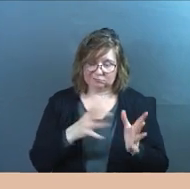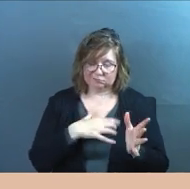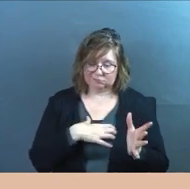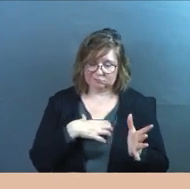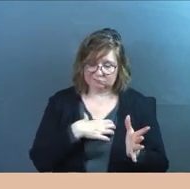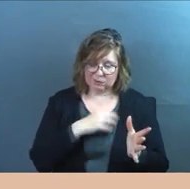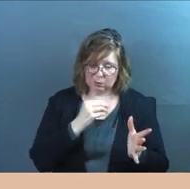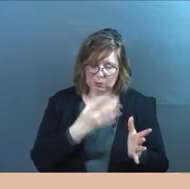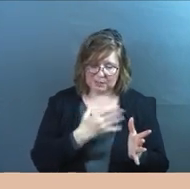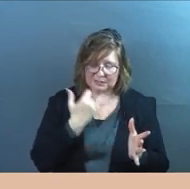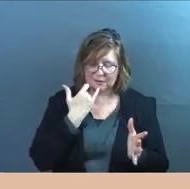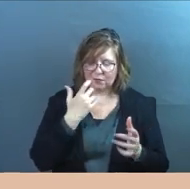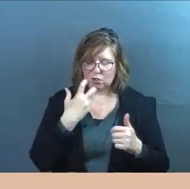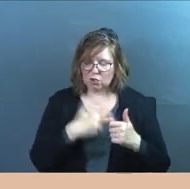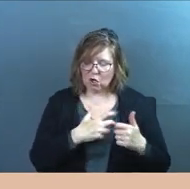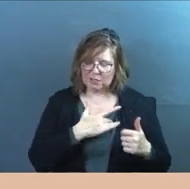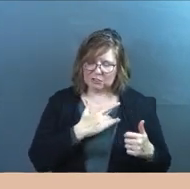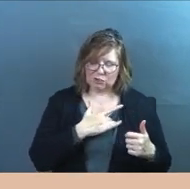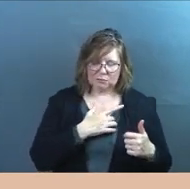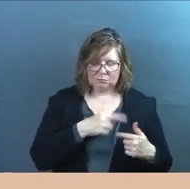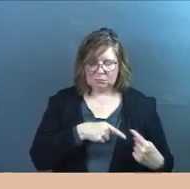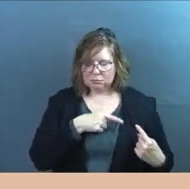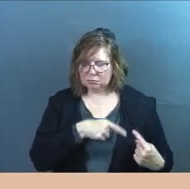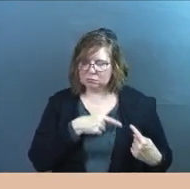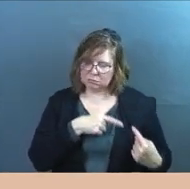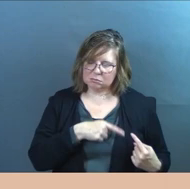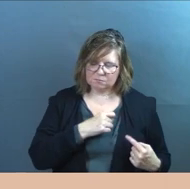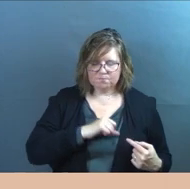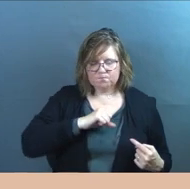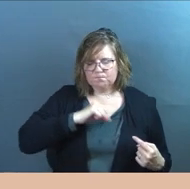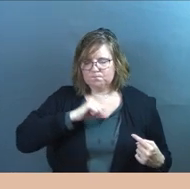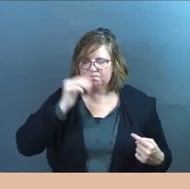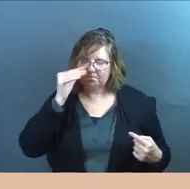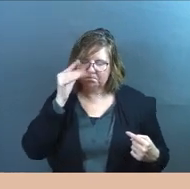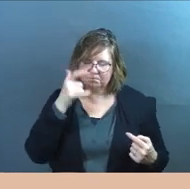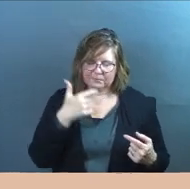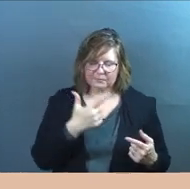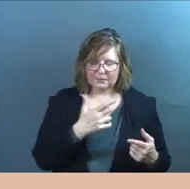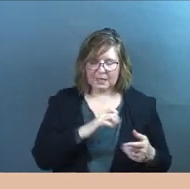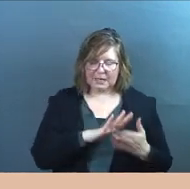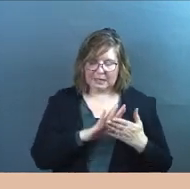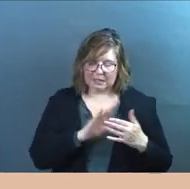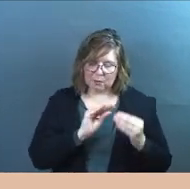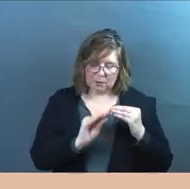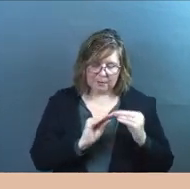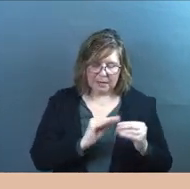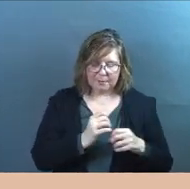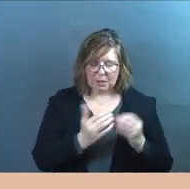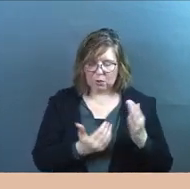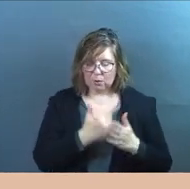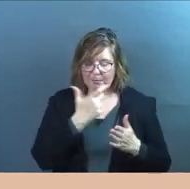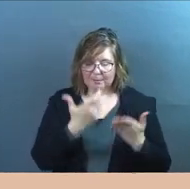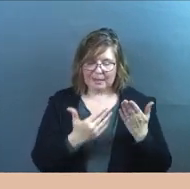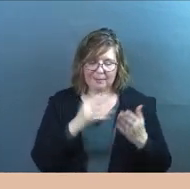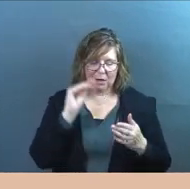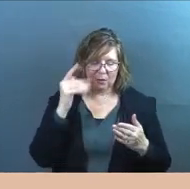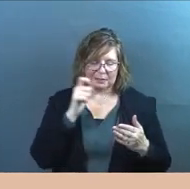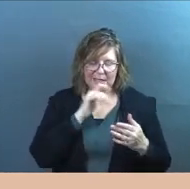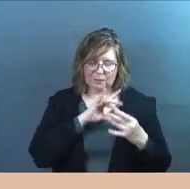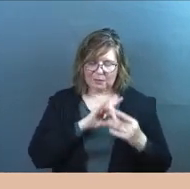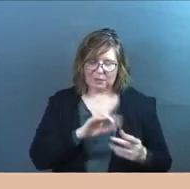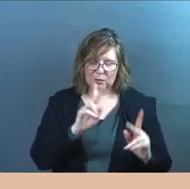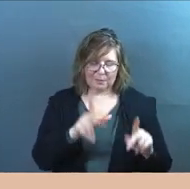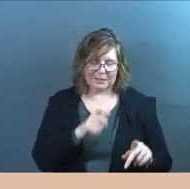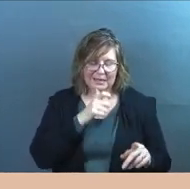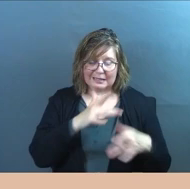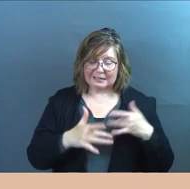Lord, if there's a heart issue in the midst that needs to be checked, God, and cleaned and repaired and made new, Jesus, because maybe our grace isn't about the person.